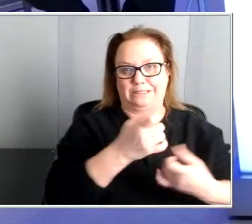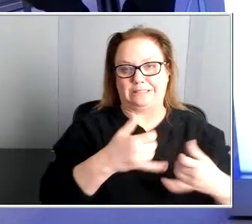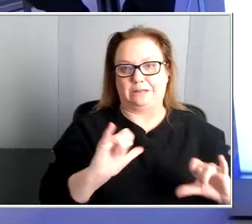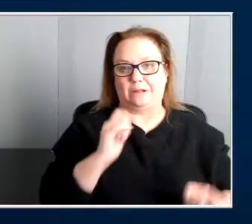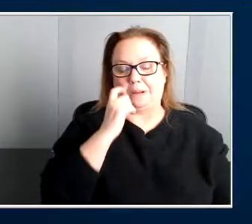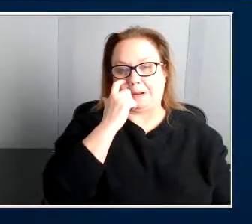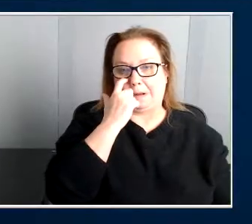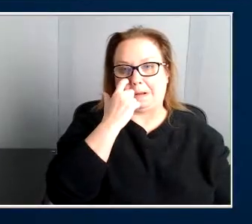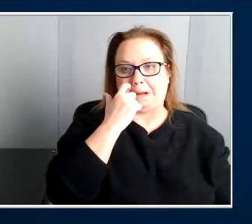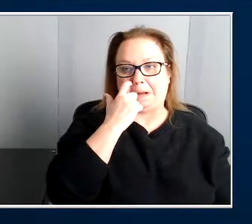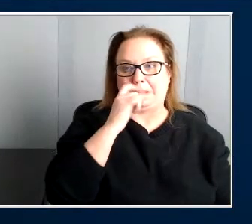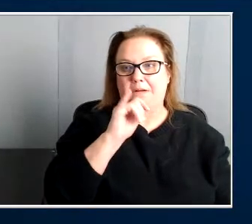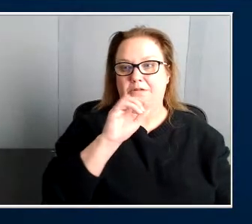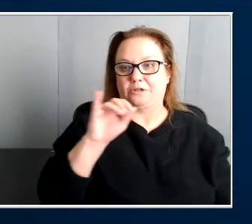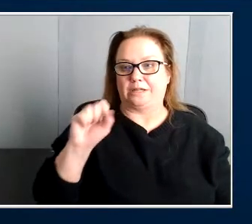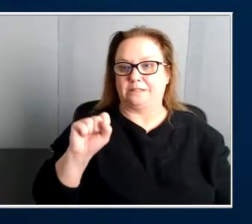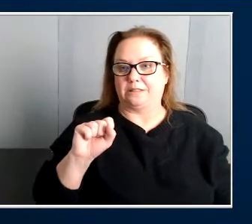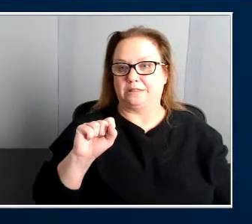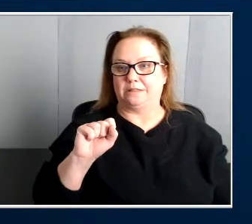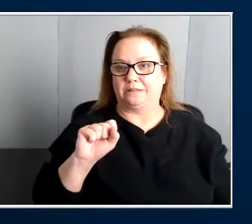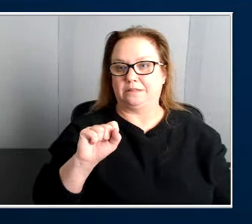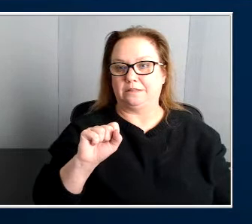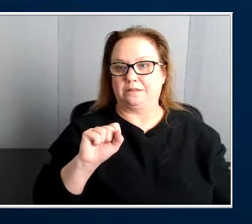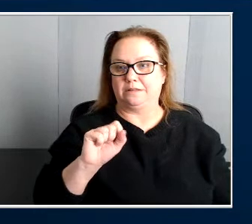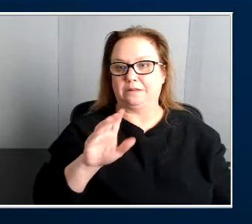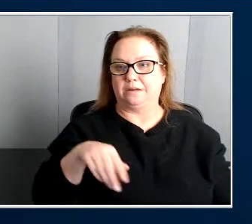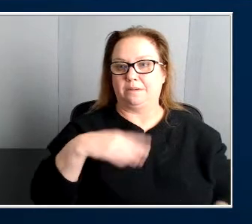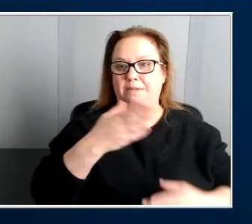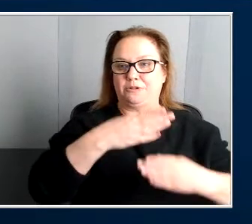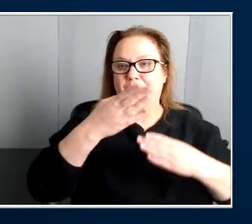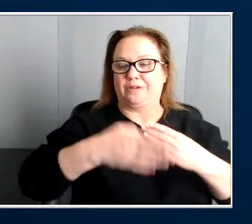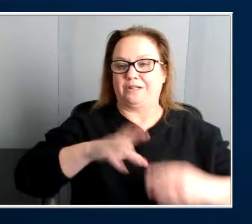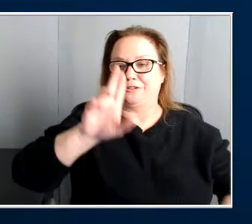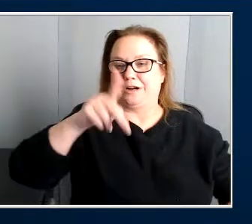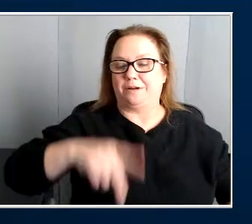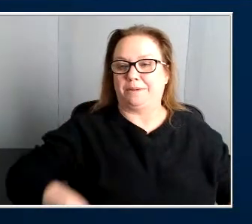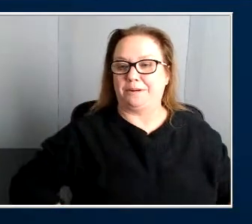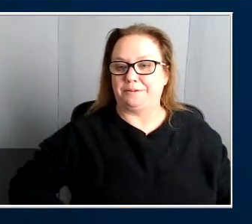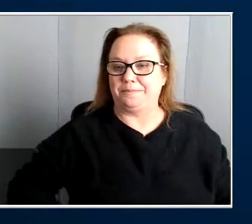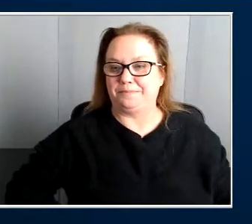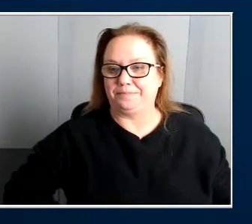Jess, anything else? I'm going to let you wrap it up. Excellent. I